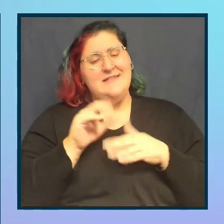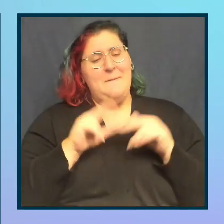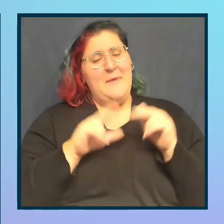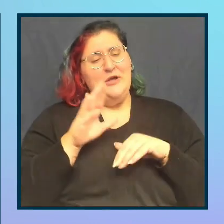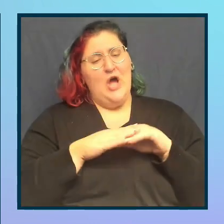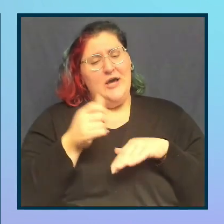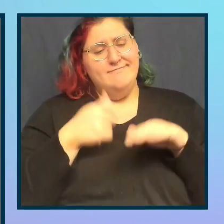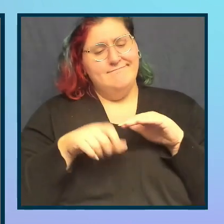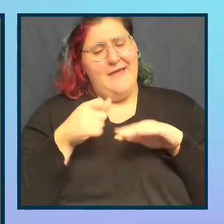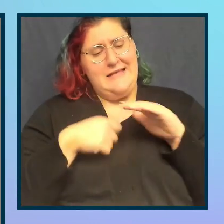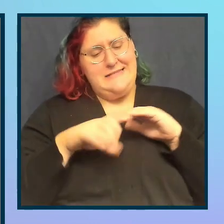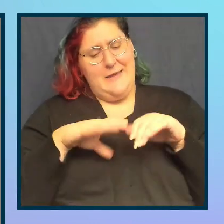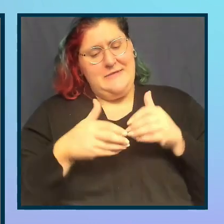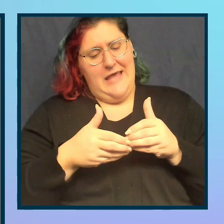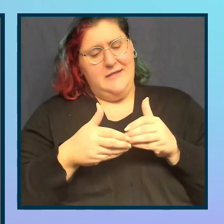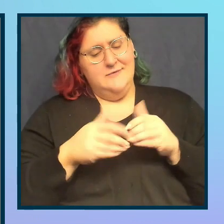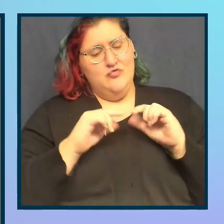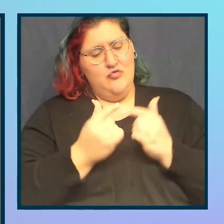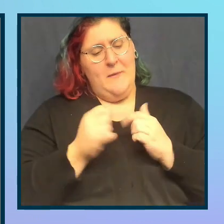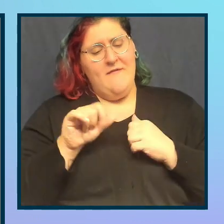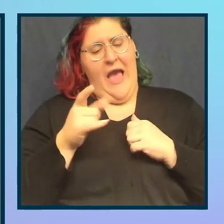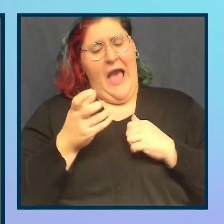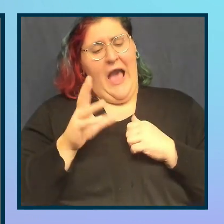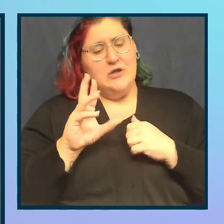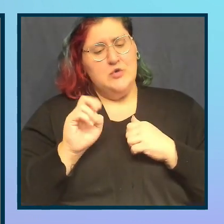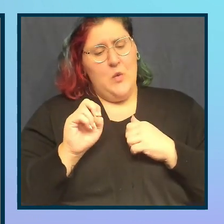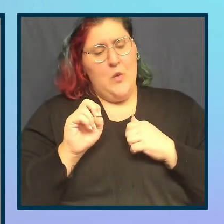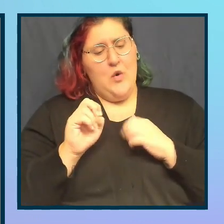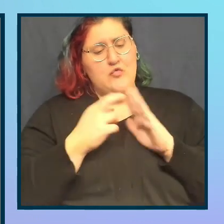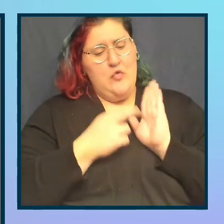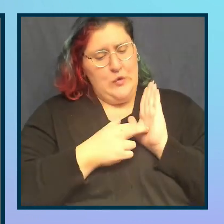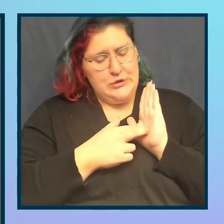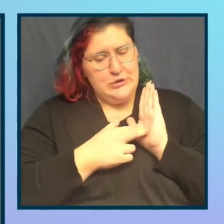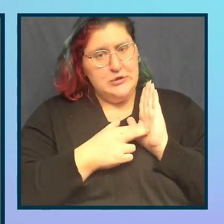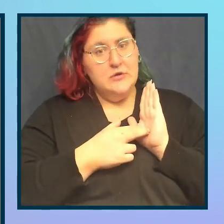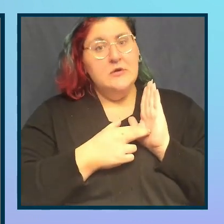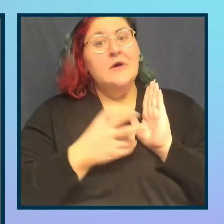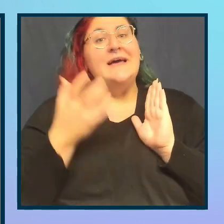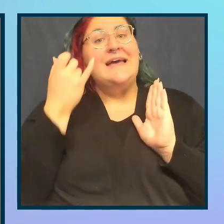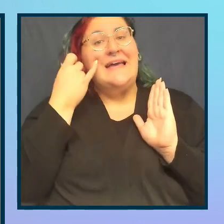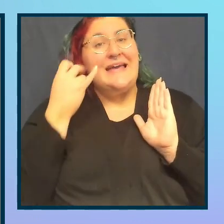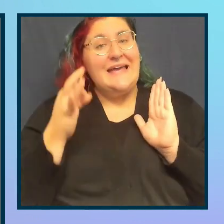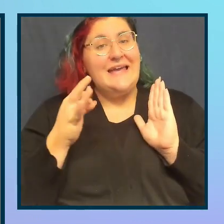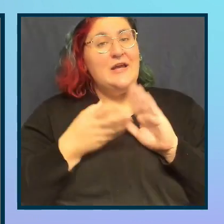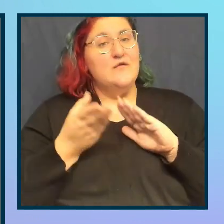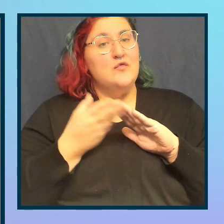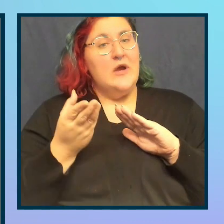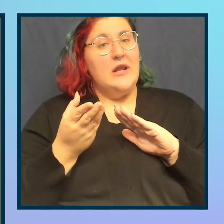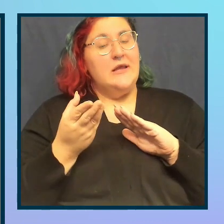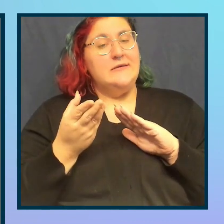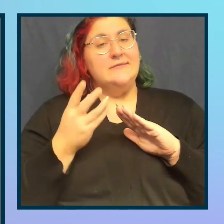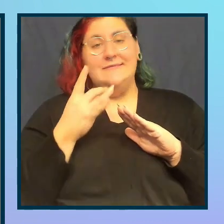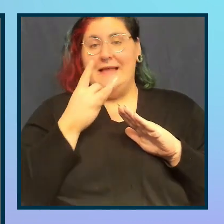which specific rules are there. But if you're running Lighthouse, you're going to get a lot of the same accessibility